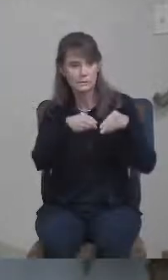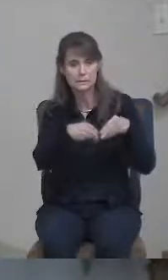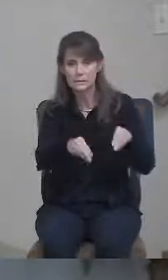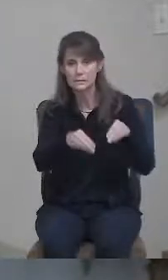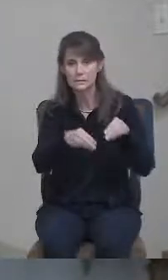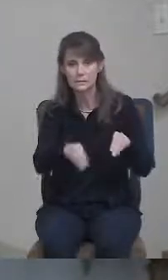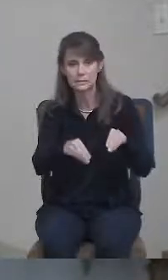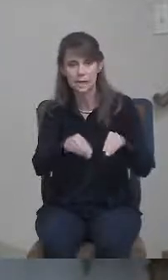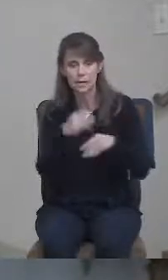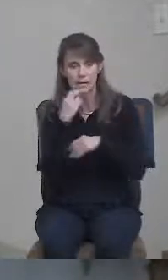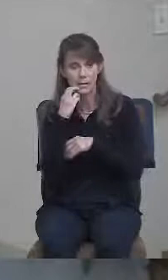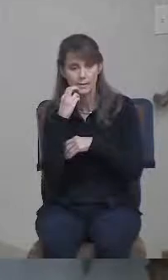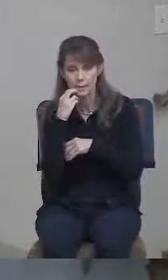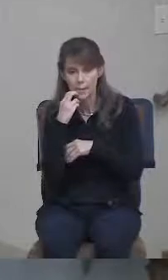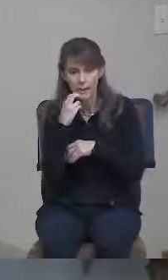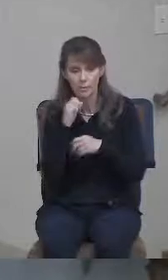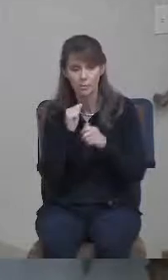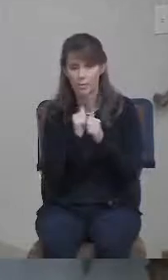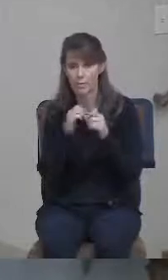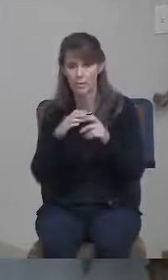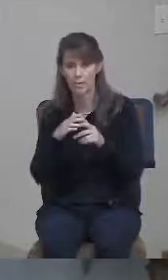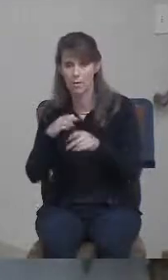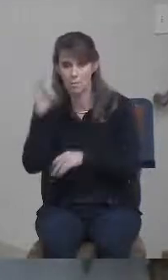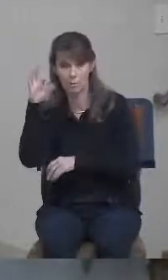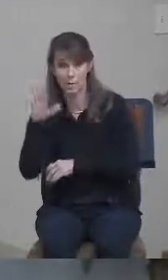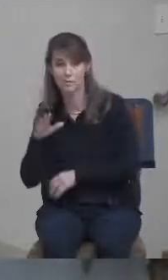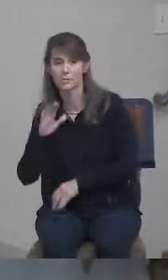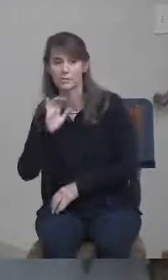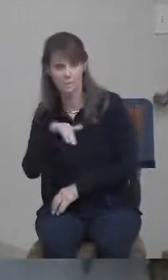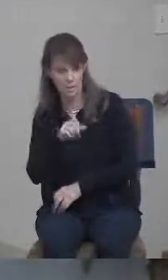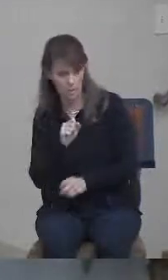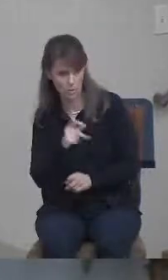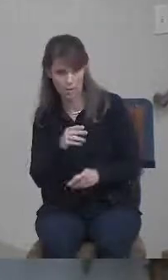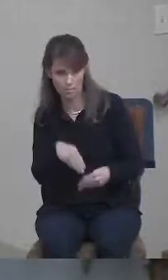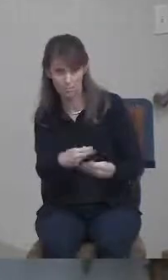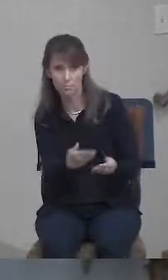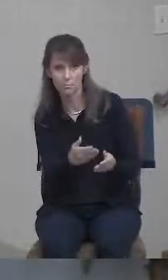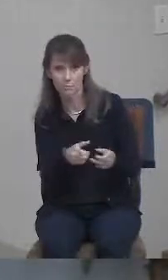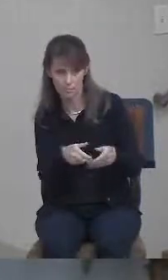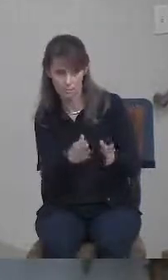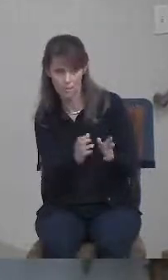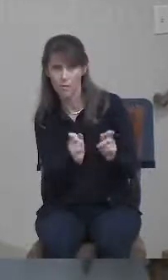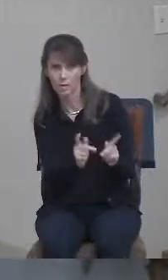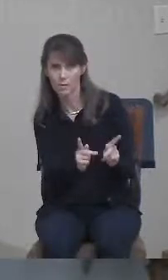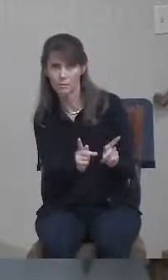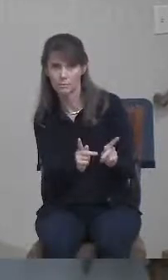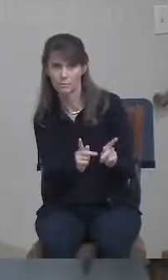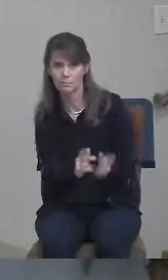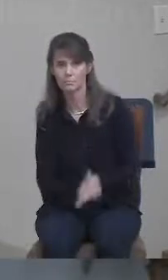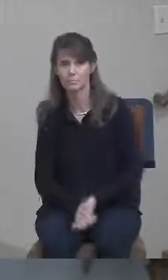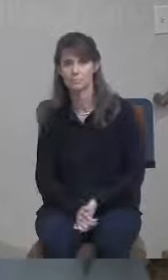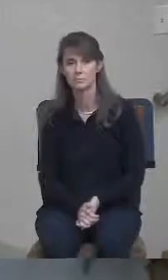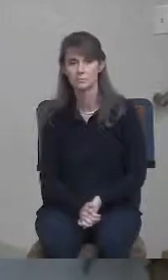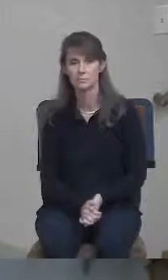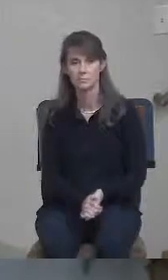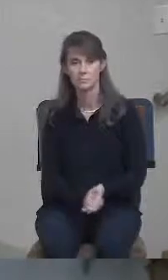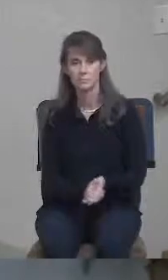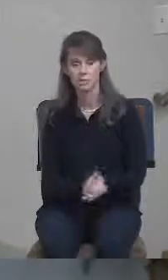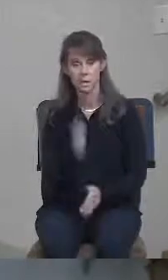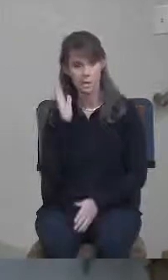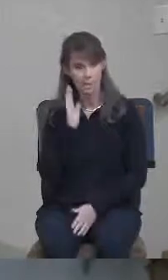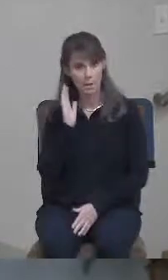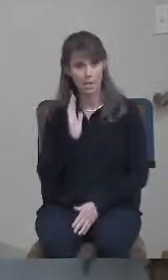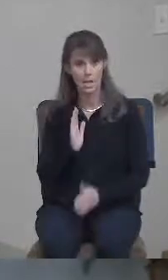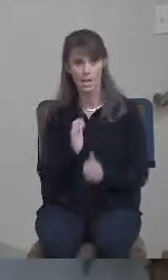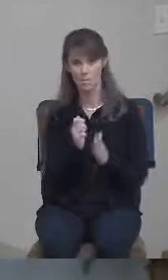By 8 years later, by 1632, the laws were revised some. Non-attendance at services cost the